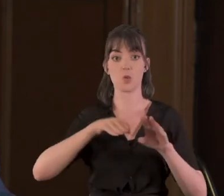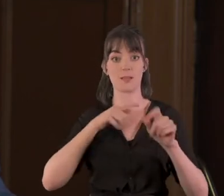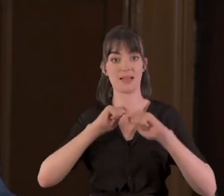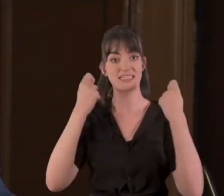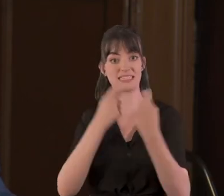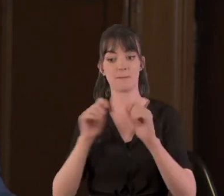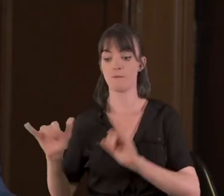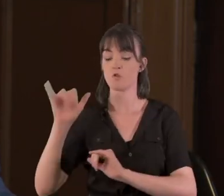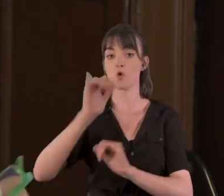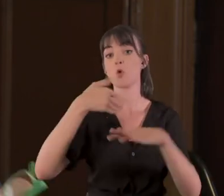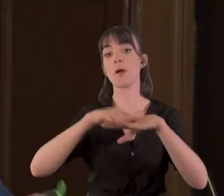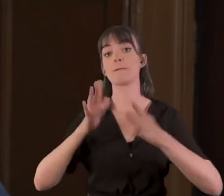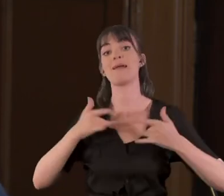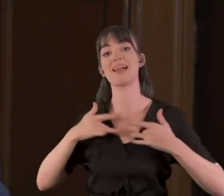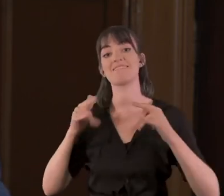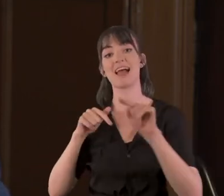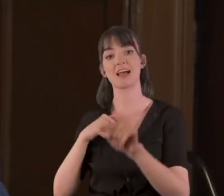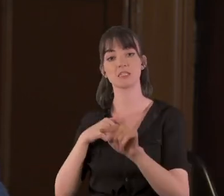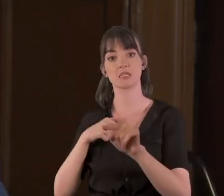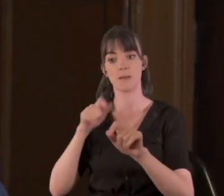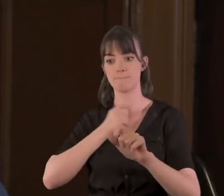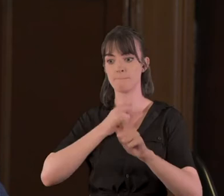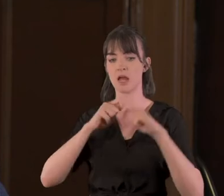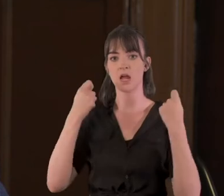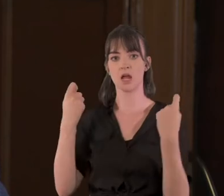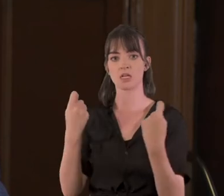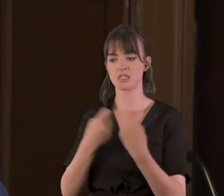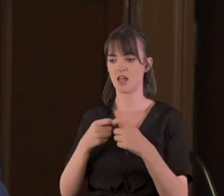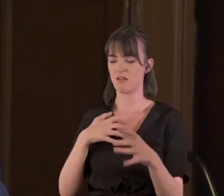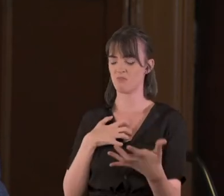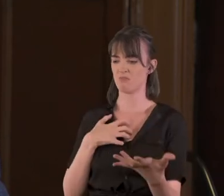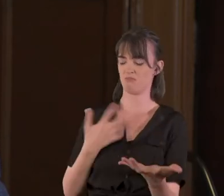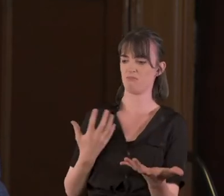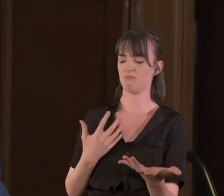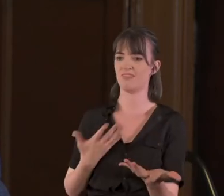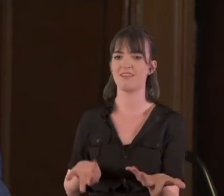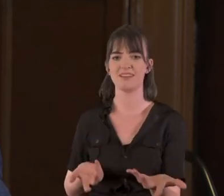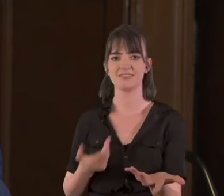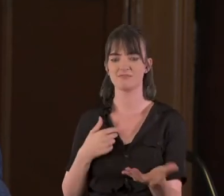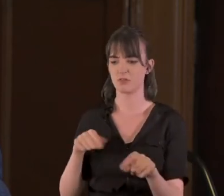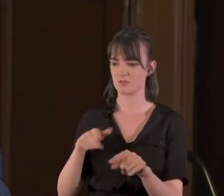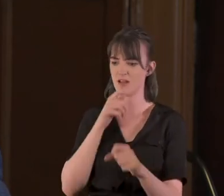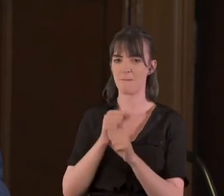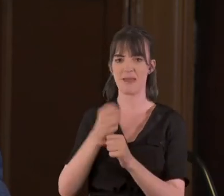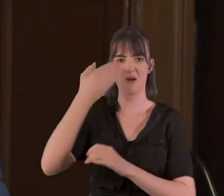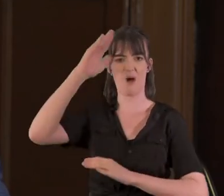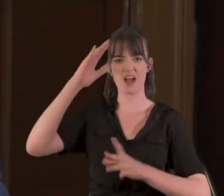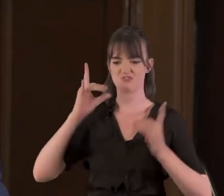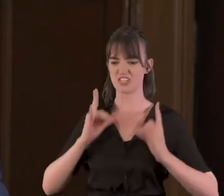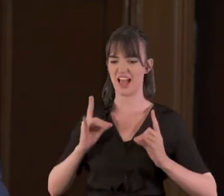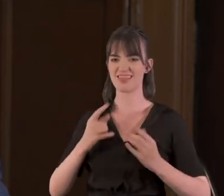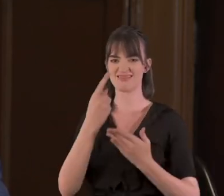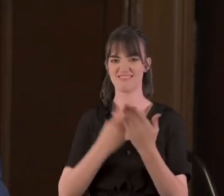to Belfast. They were dismayed that they were filling in, you know, Irish health protocols to